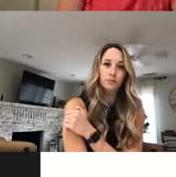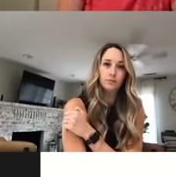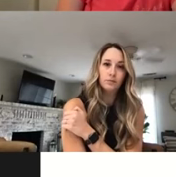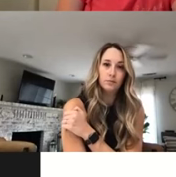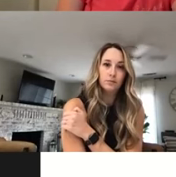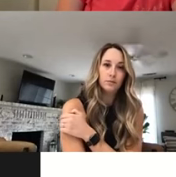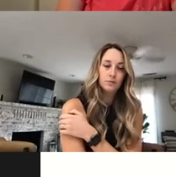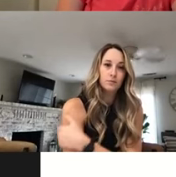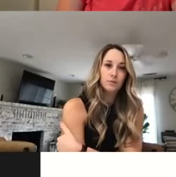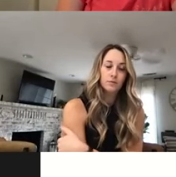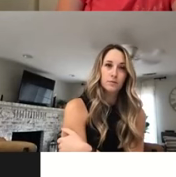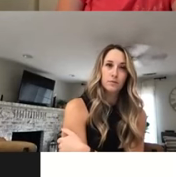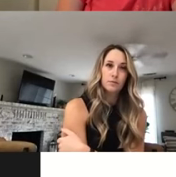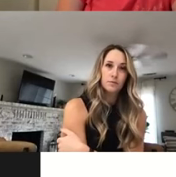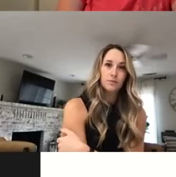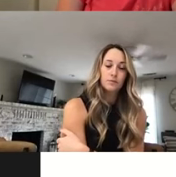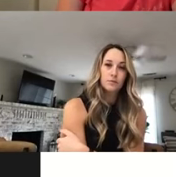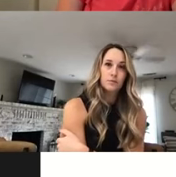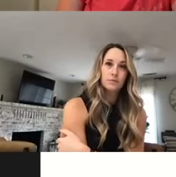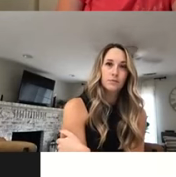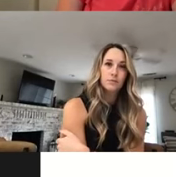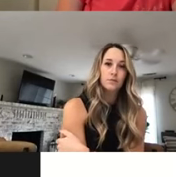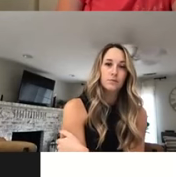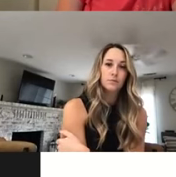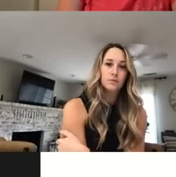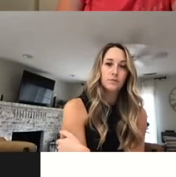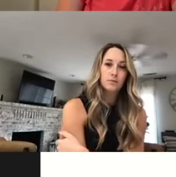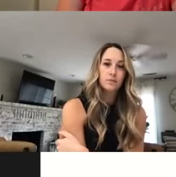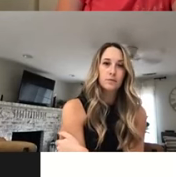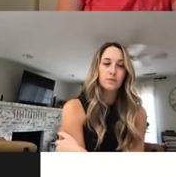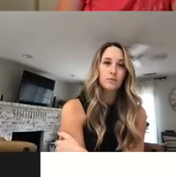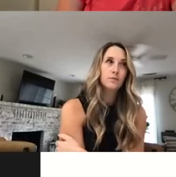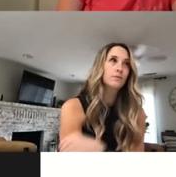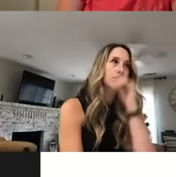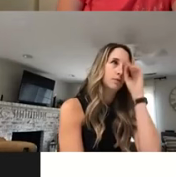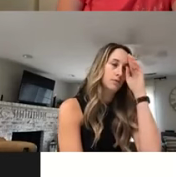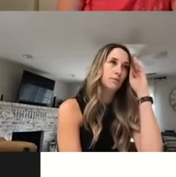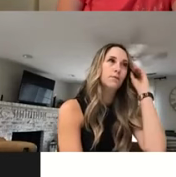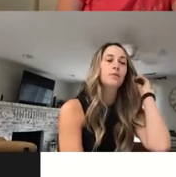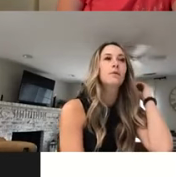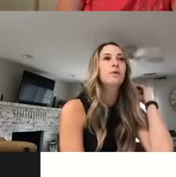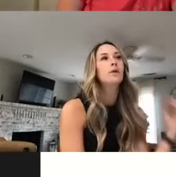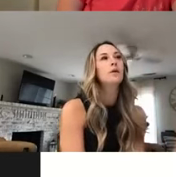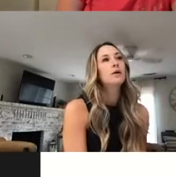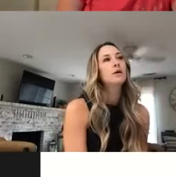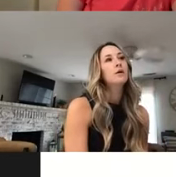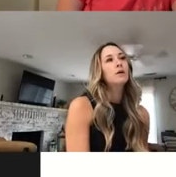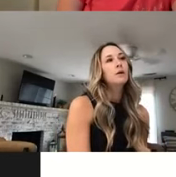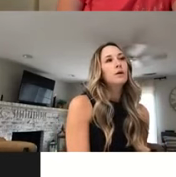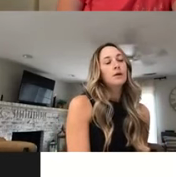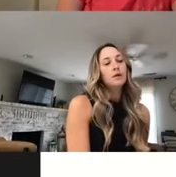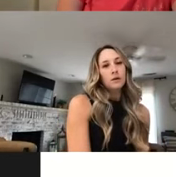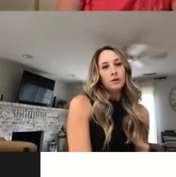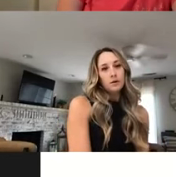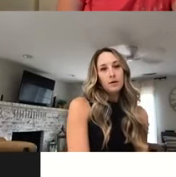to anticodons on our transfer RNA that code for an amino acid. So here in that nice, we